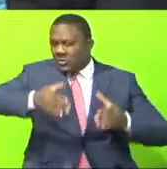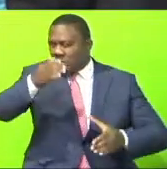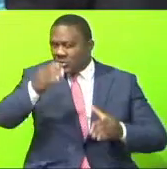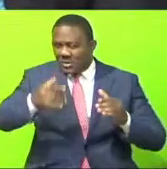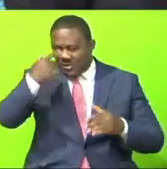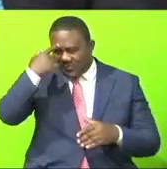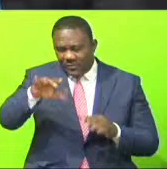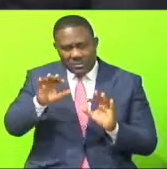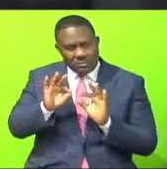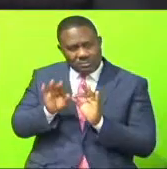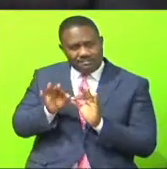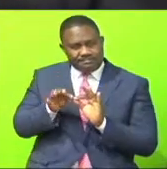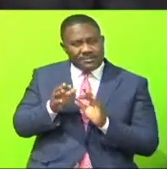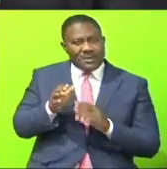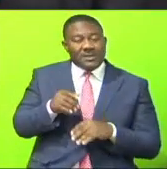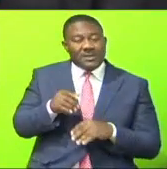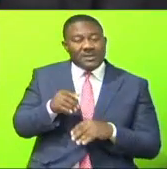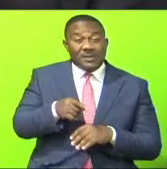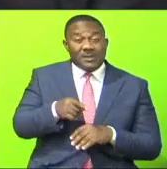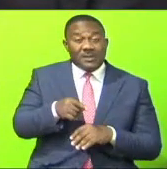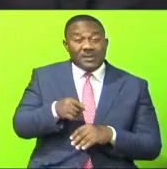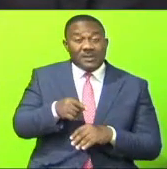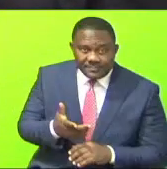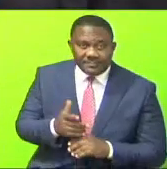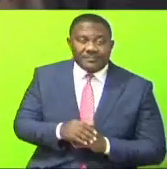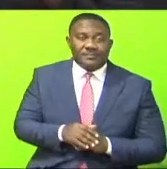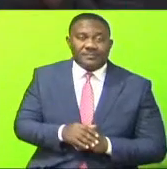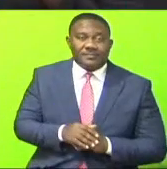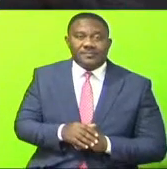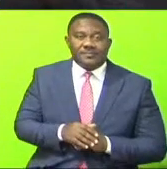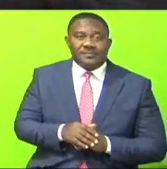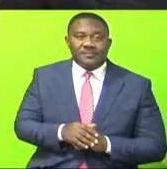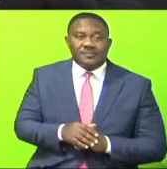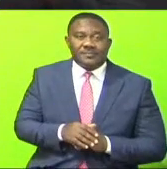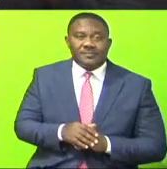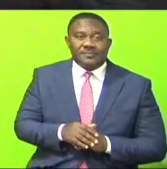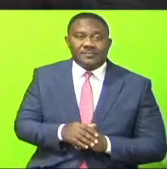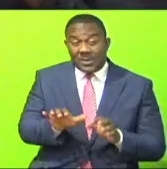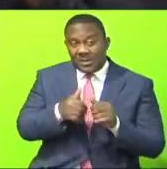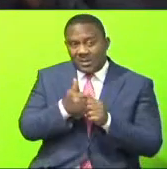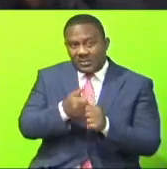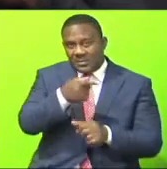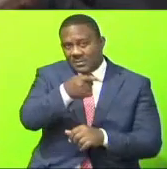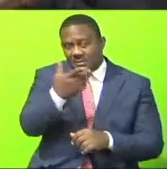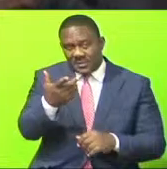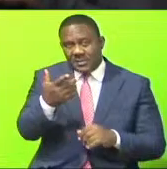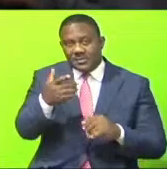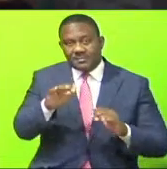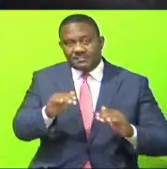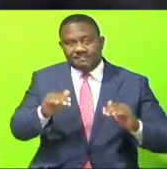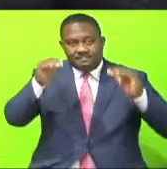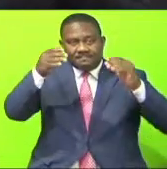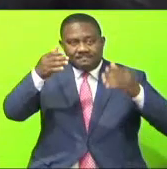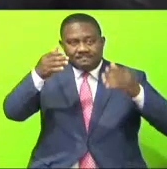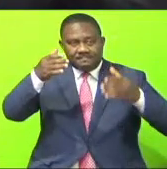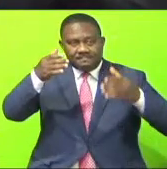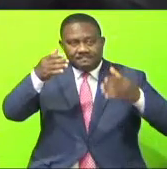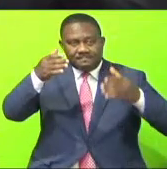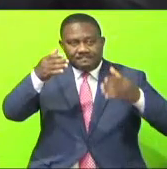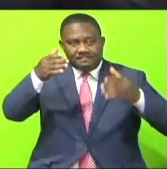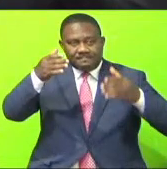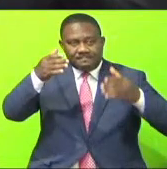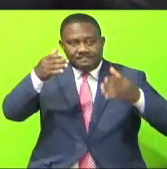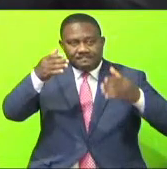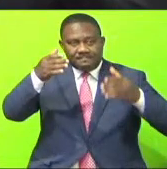shall dispose of the case in accordance with the decision of the Supreme Court by parity of reason. Right, Honourable